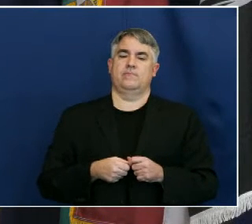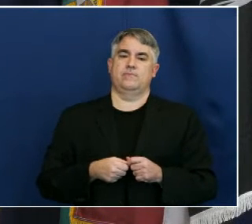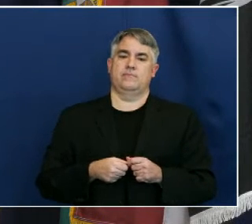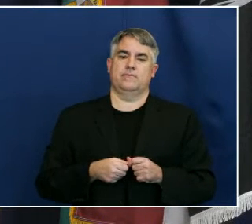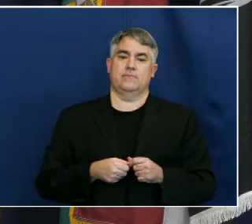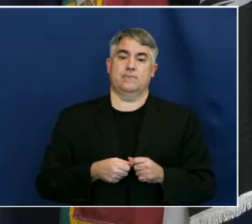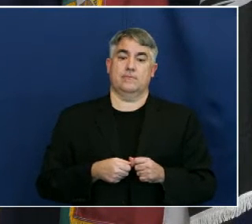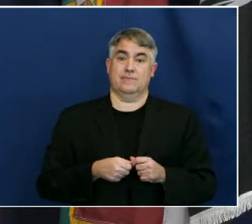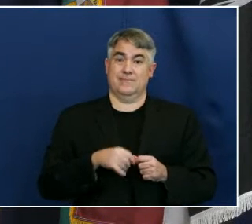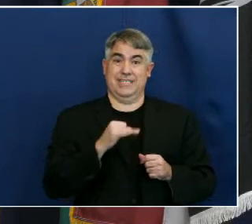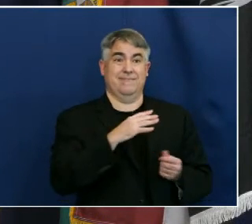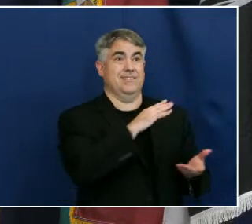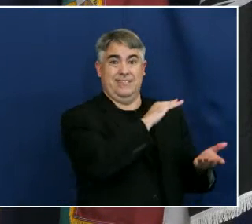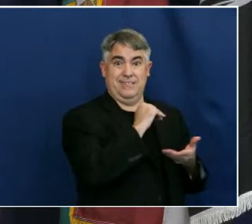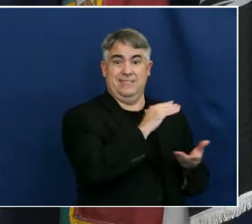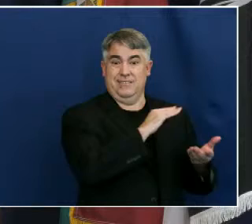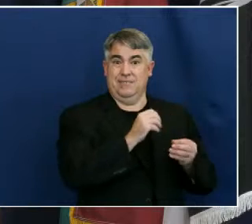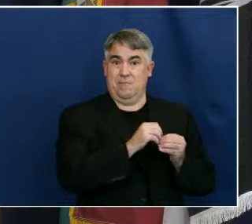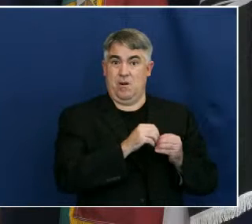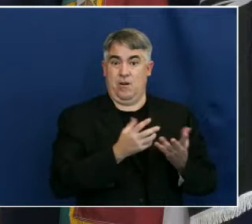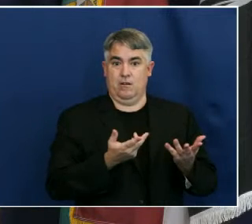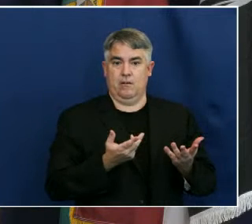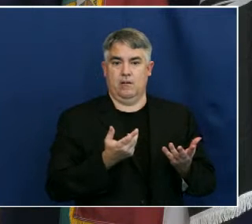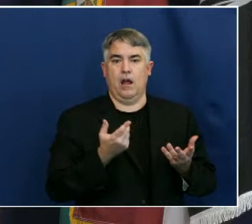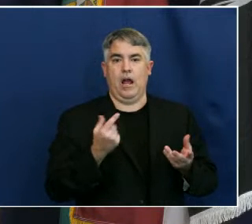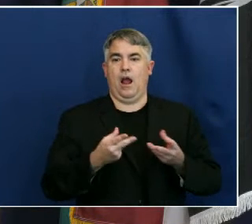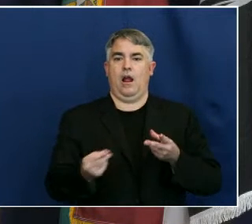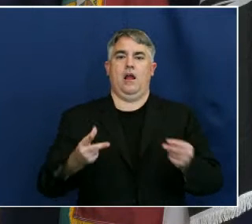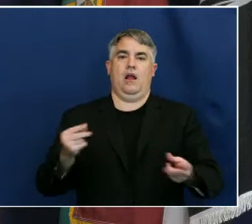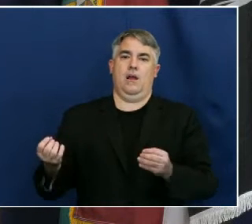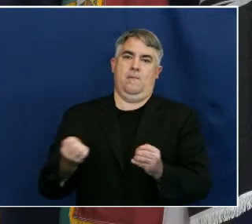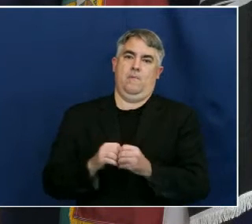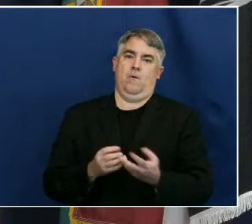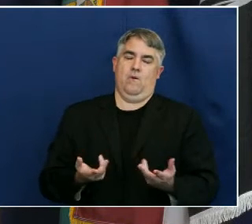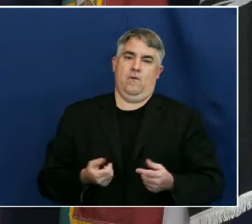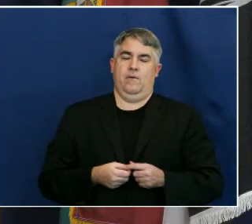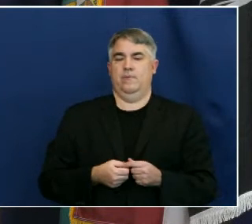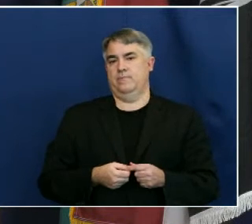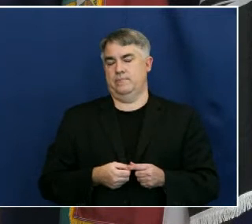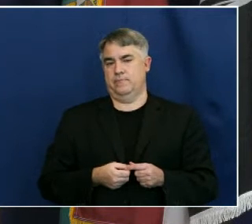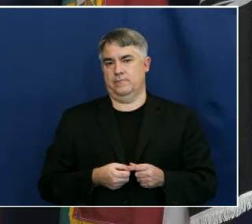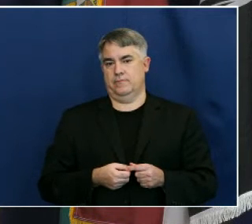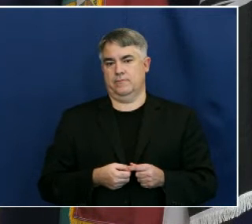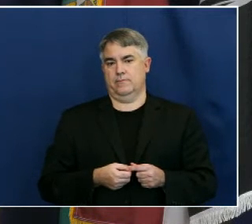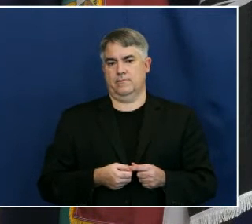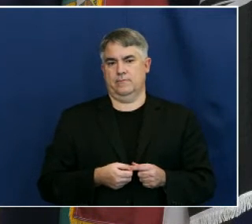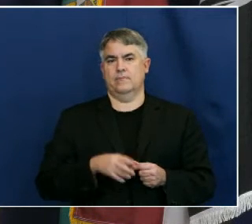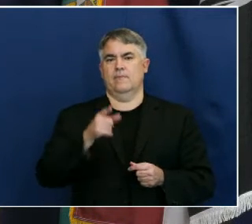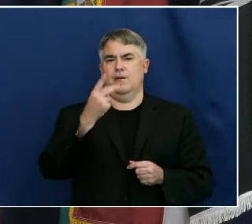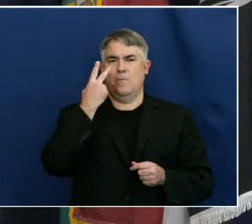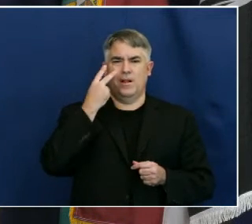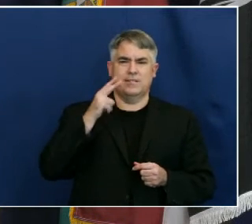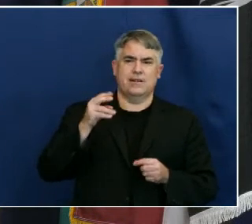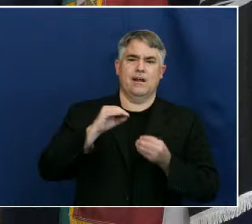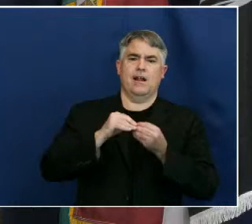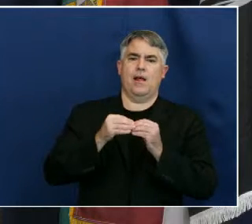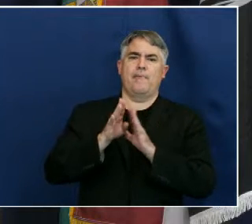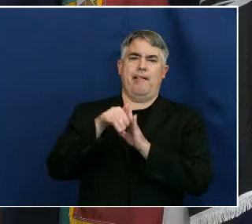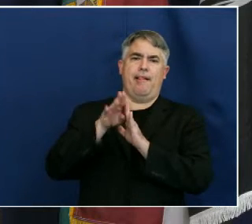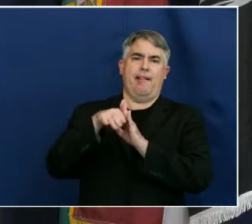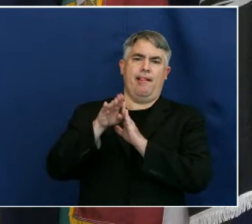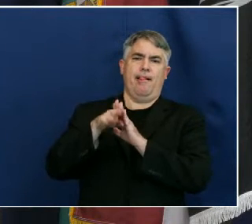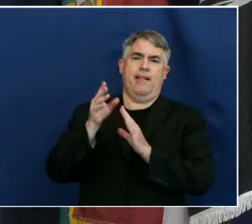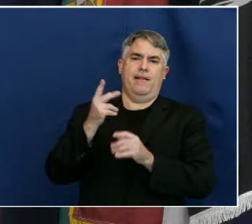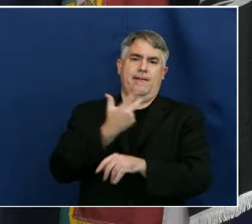predictability about what is coming into our region, then I think we'll have a better ability to kind of smooth that out and make it a little bit more